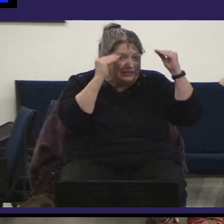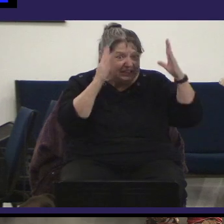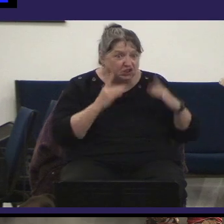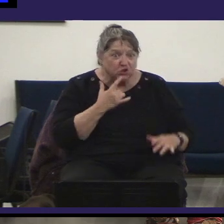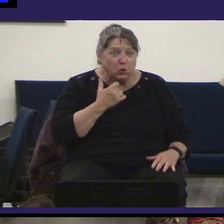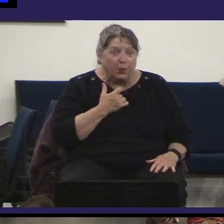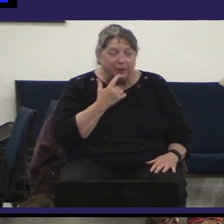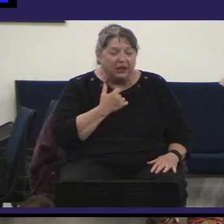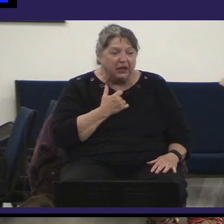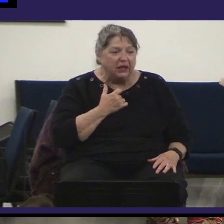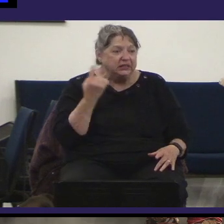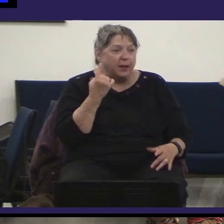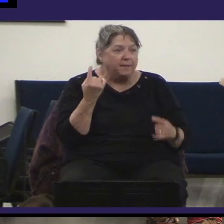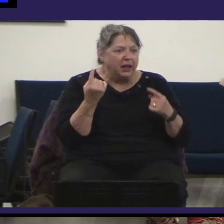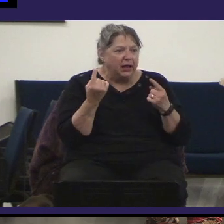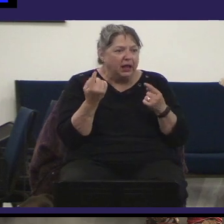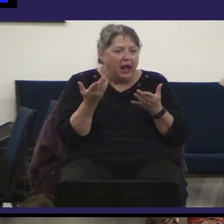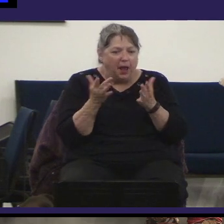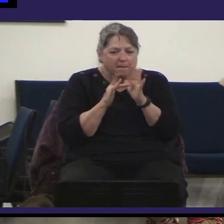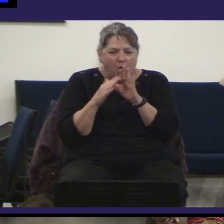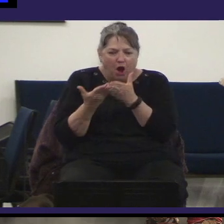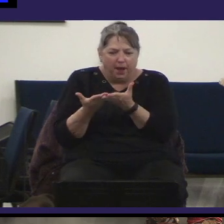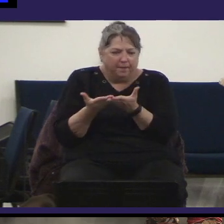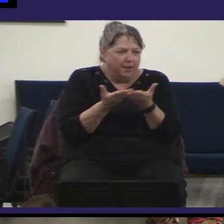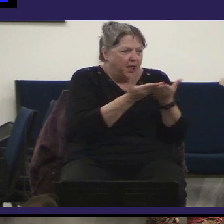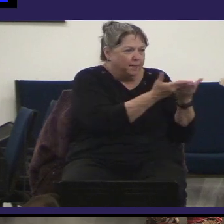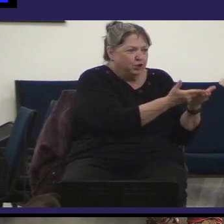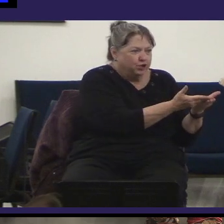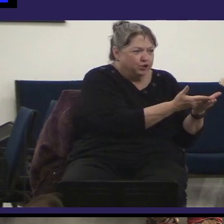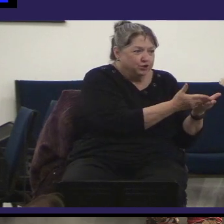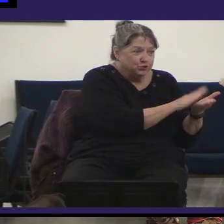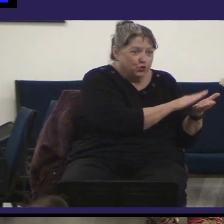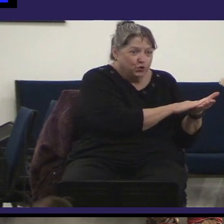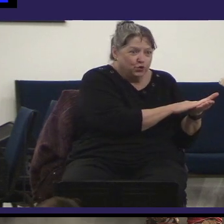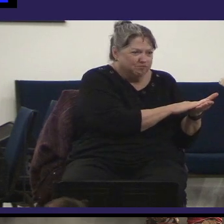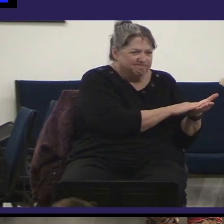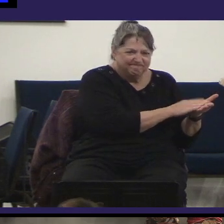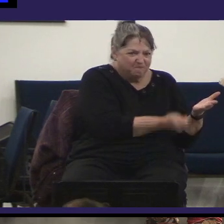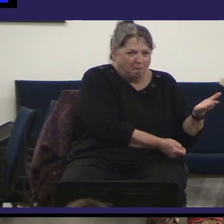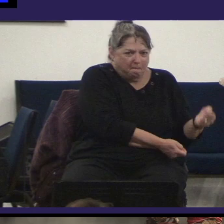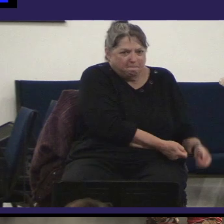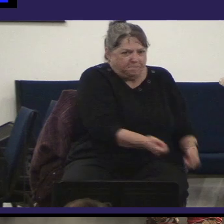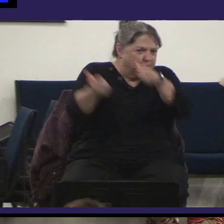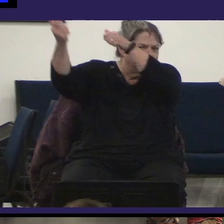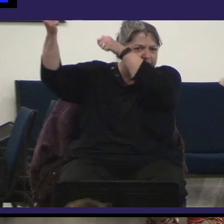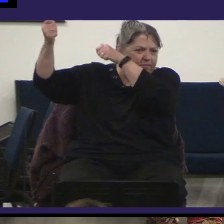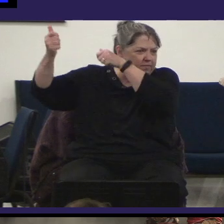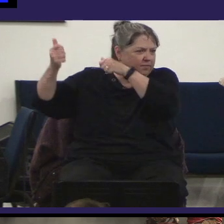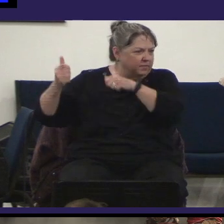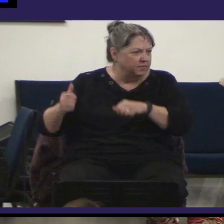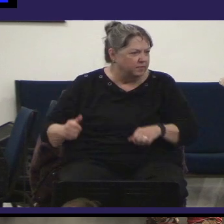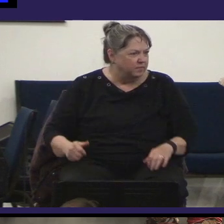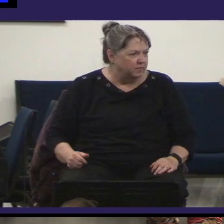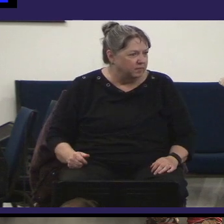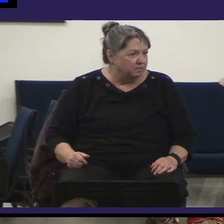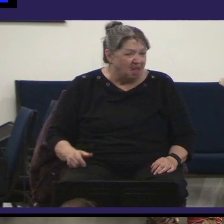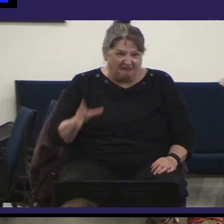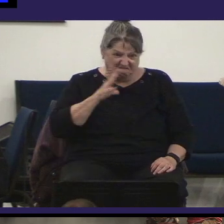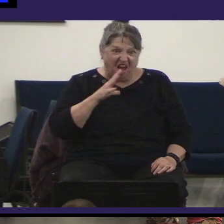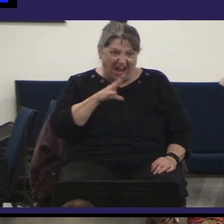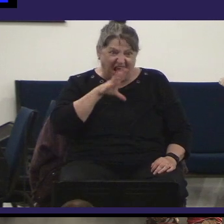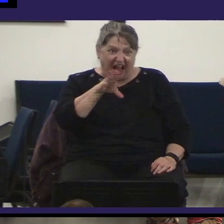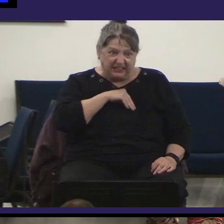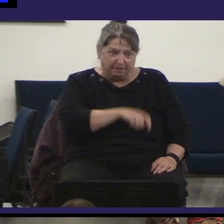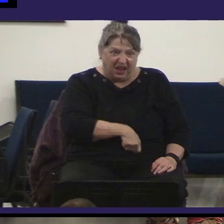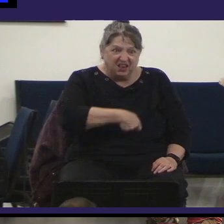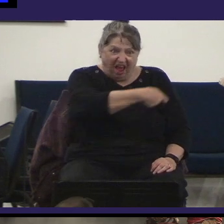went into school with a Bible and they got suspended. And yet people went into school with knives and they were